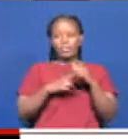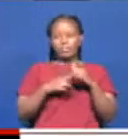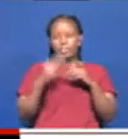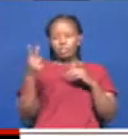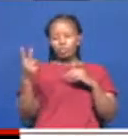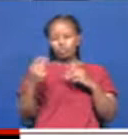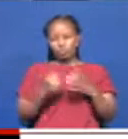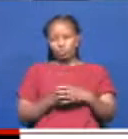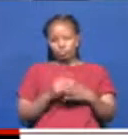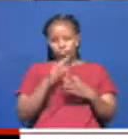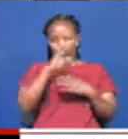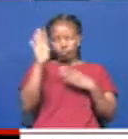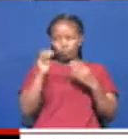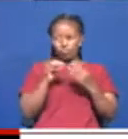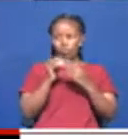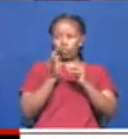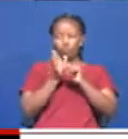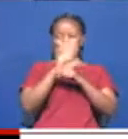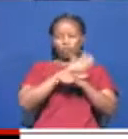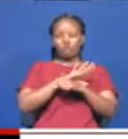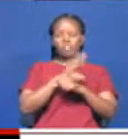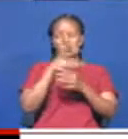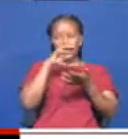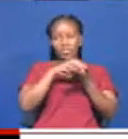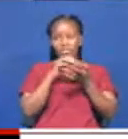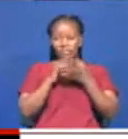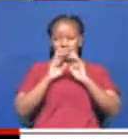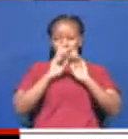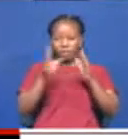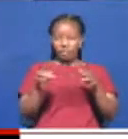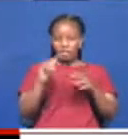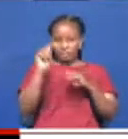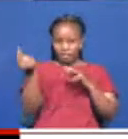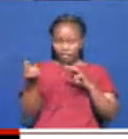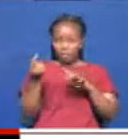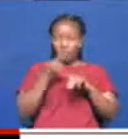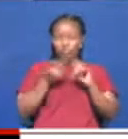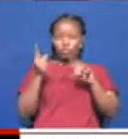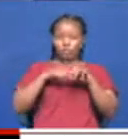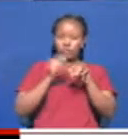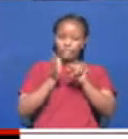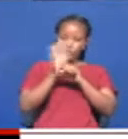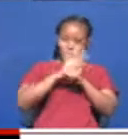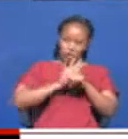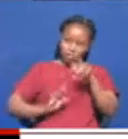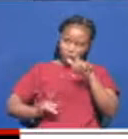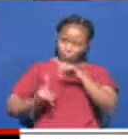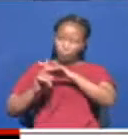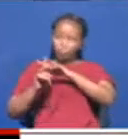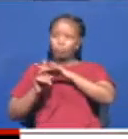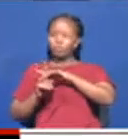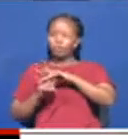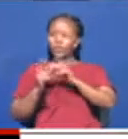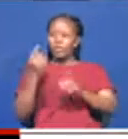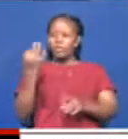The total of COVID-19 cases reported in Kenya since the pandemic struck stands at